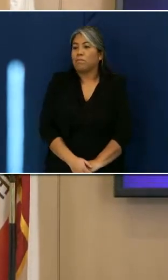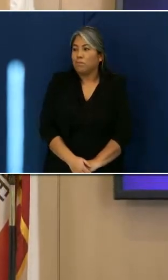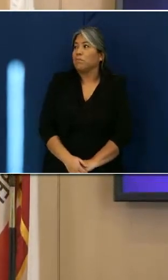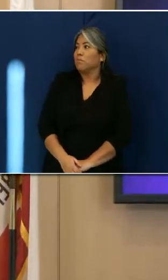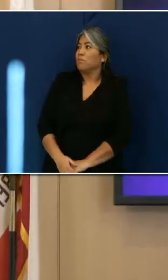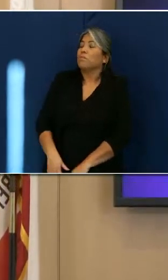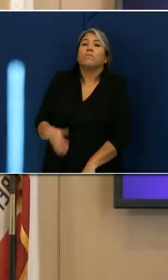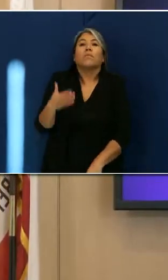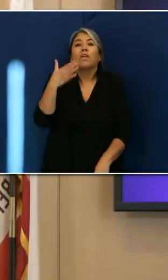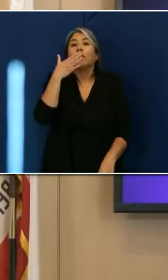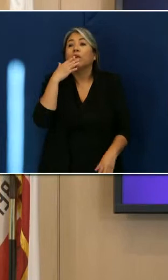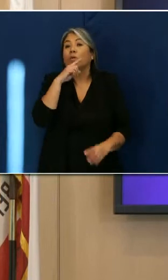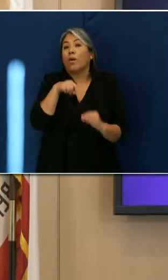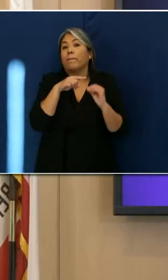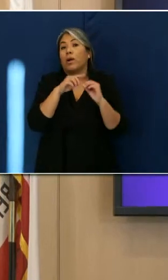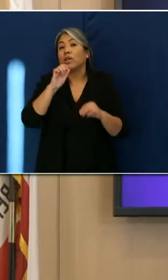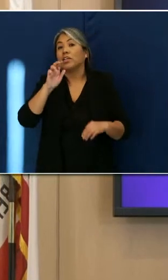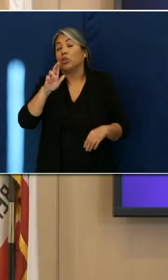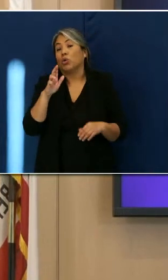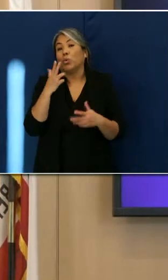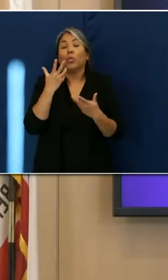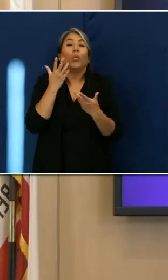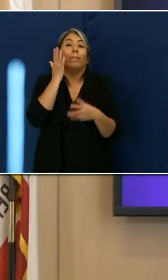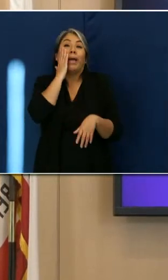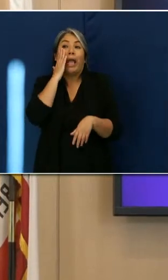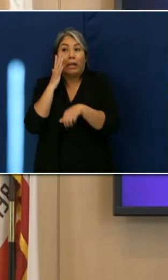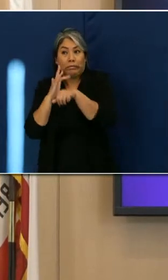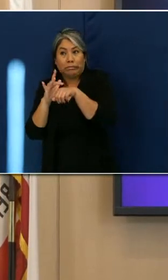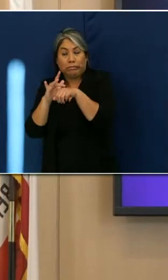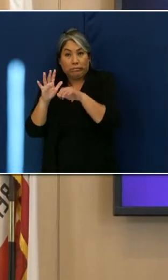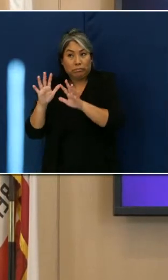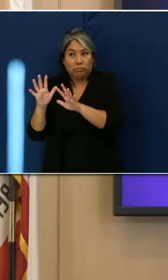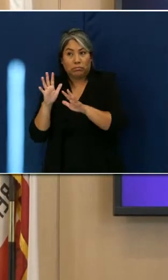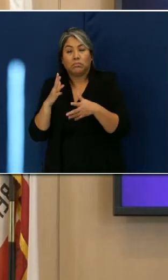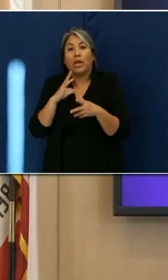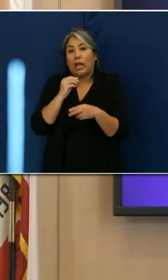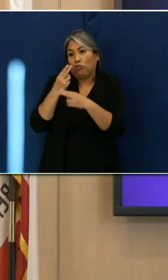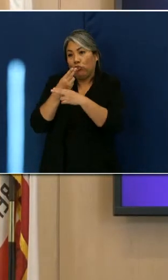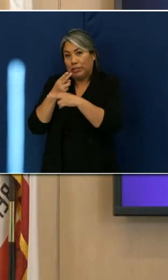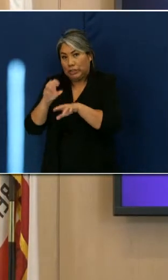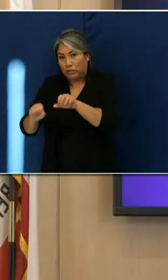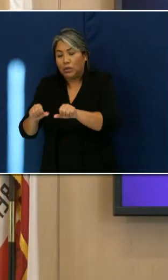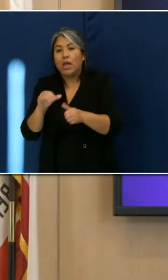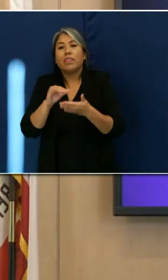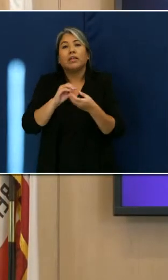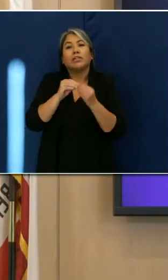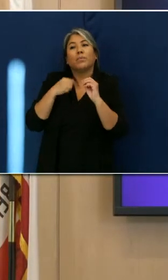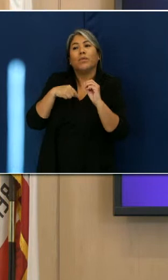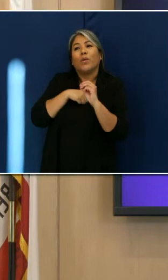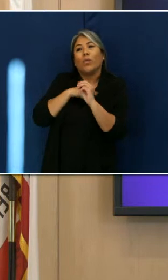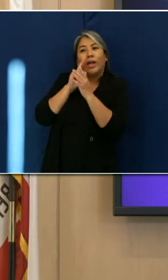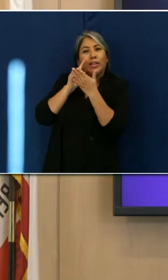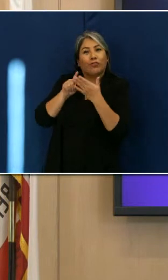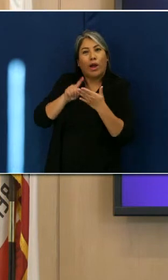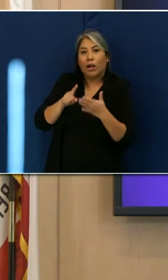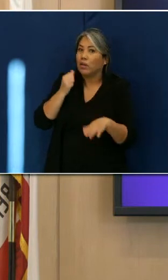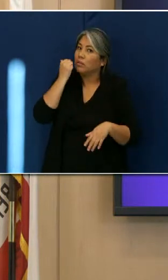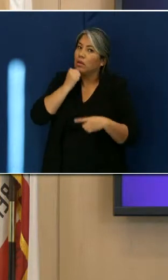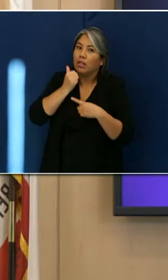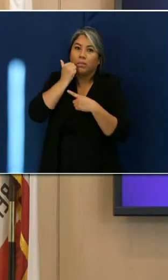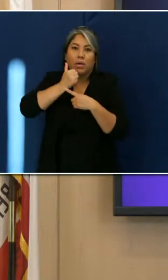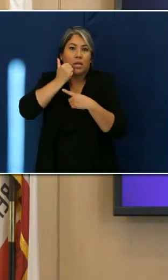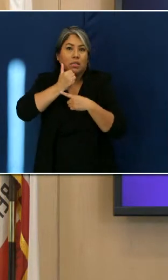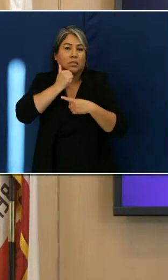Thank you. In regards to ICU bed capacity within all of our hospital systems, that's a number that we track on a daily basis. And